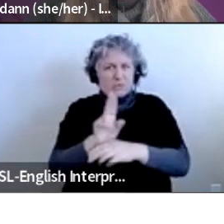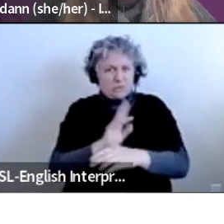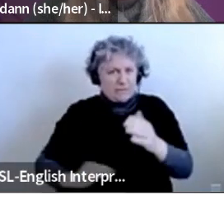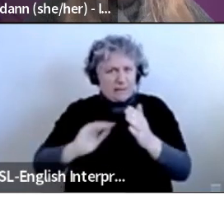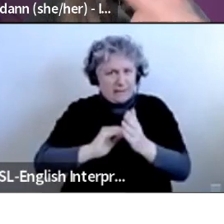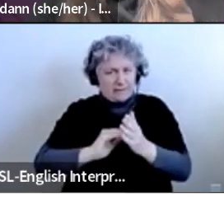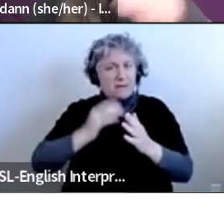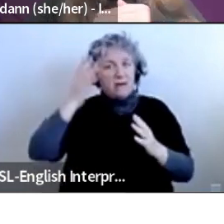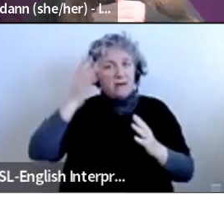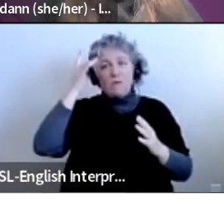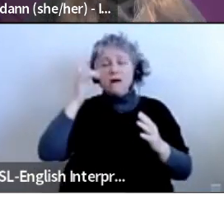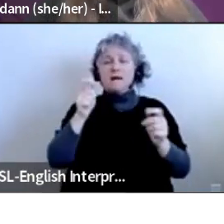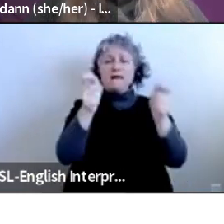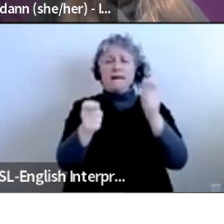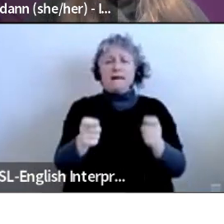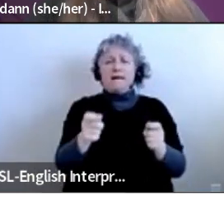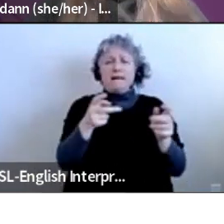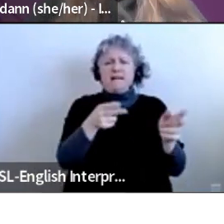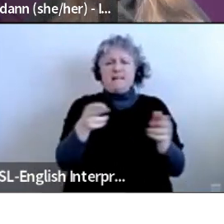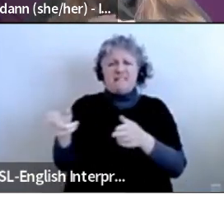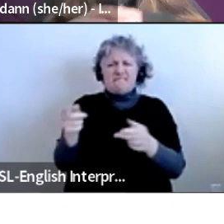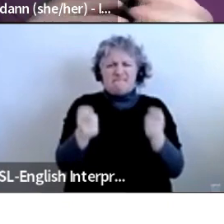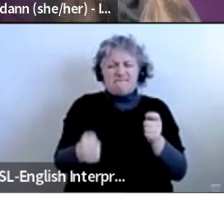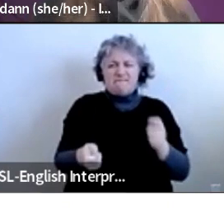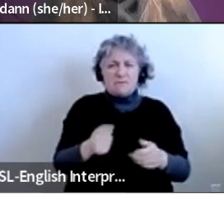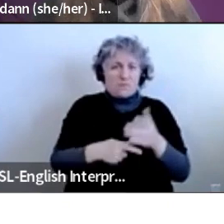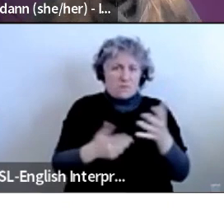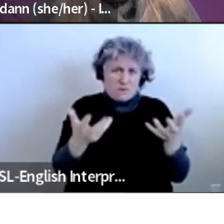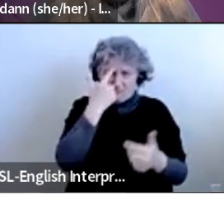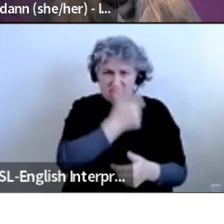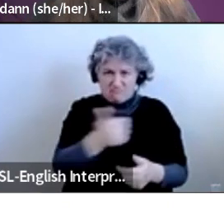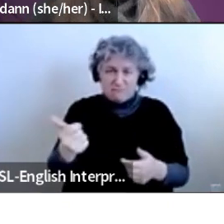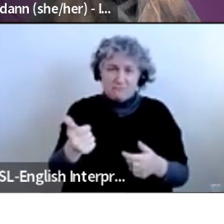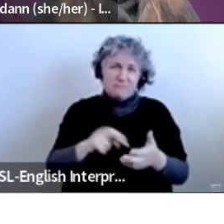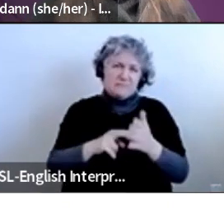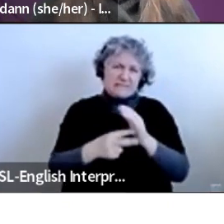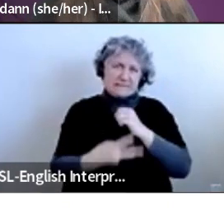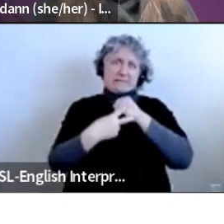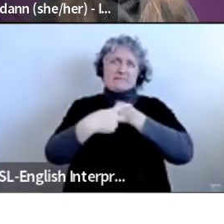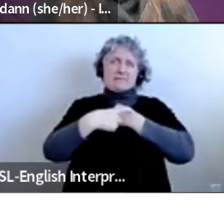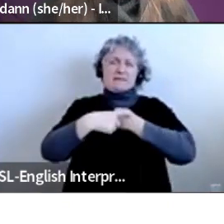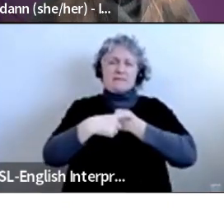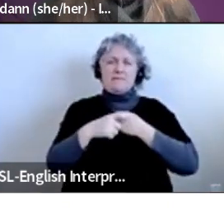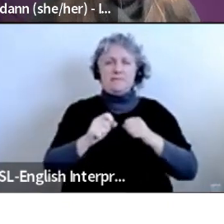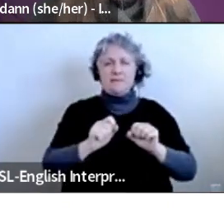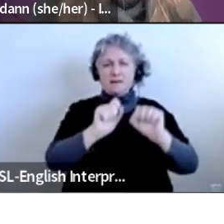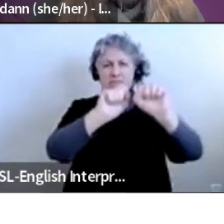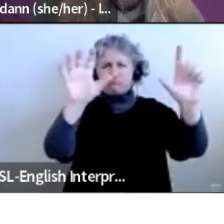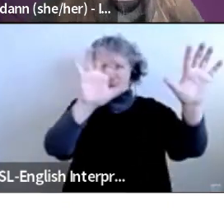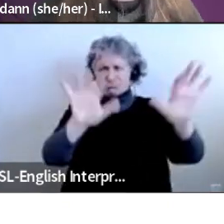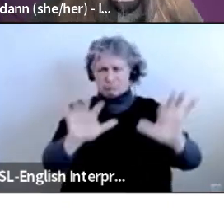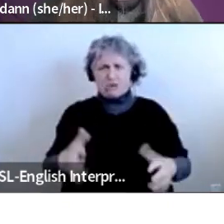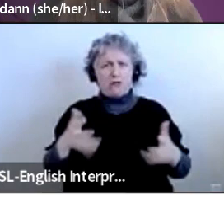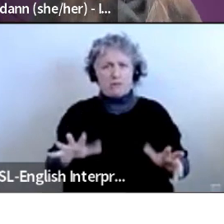you have access to edit any of it that you'd like. So if anything, it'll just save you some time populating questions and answers